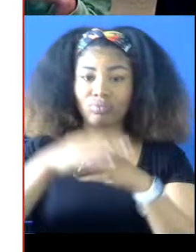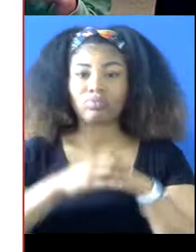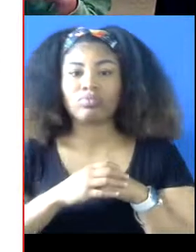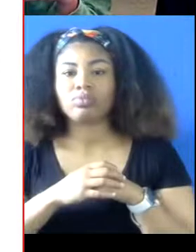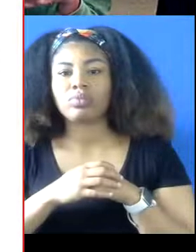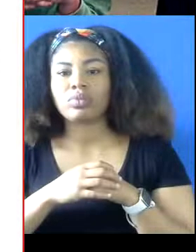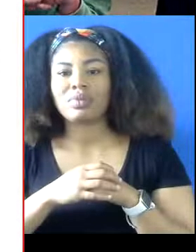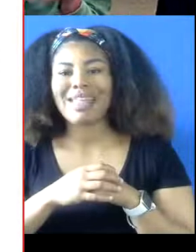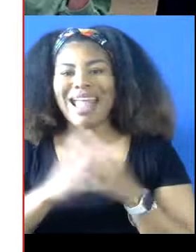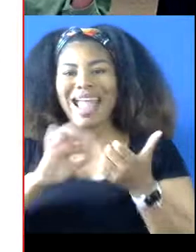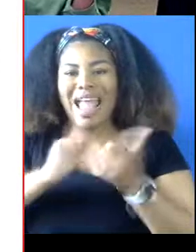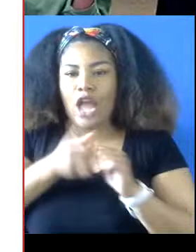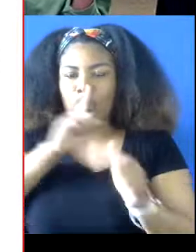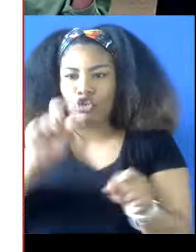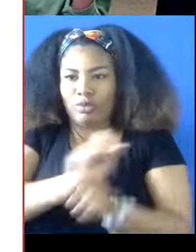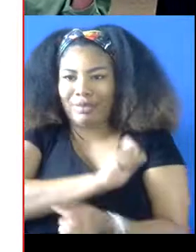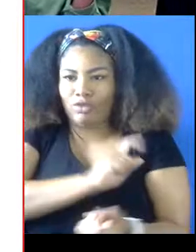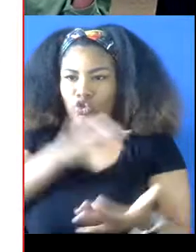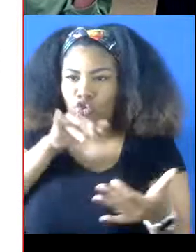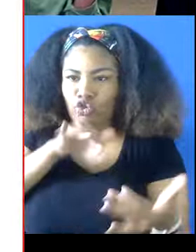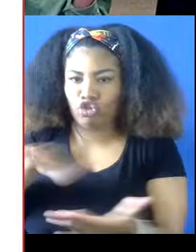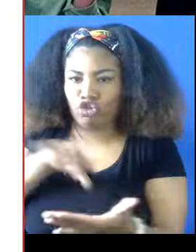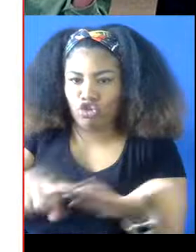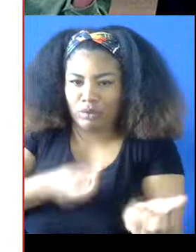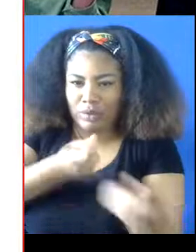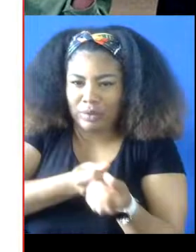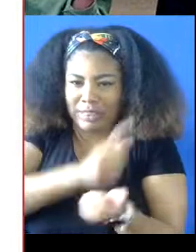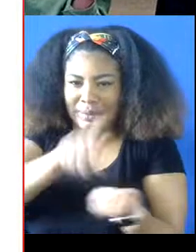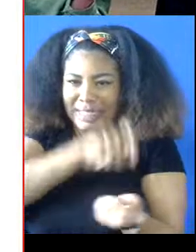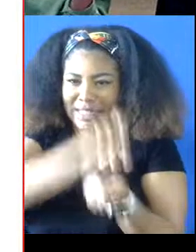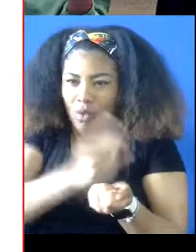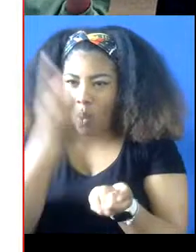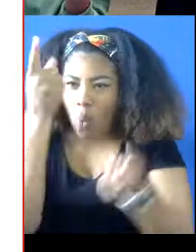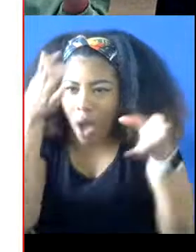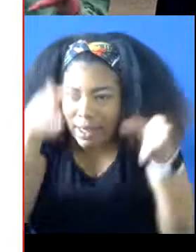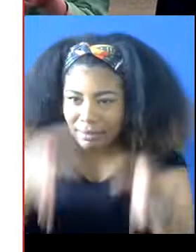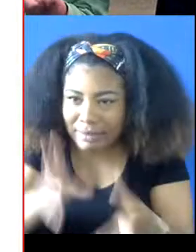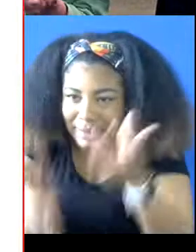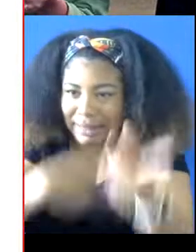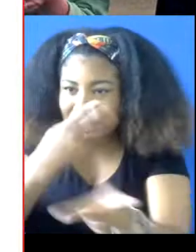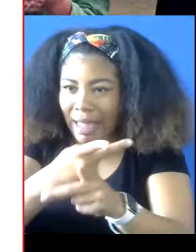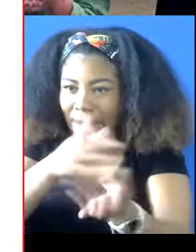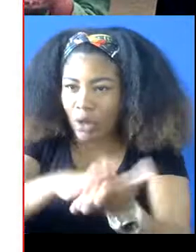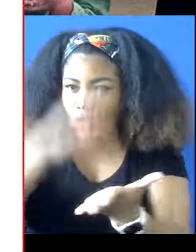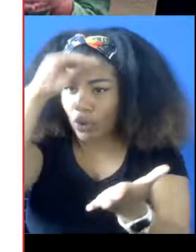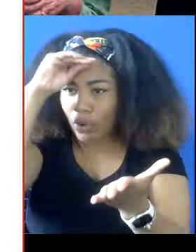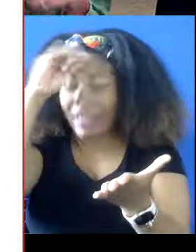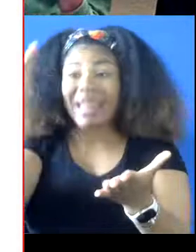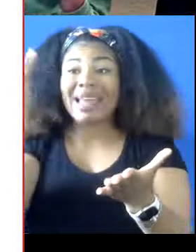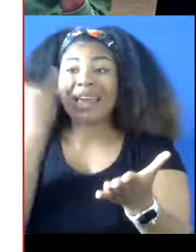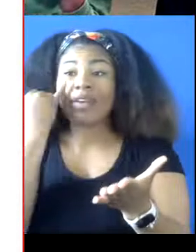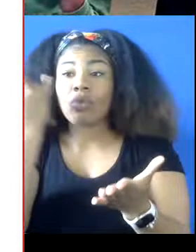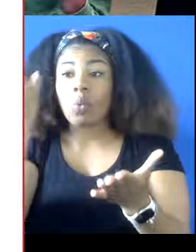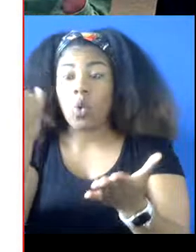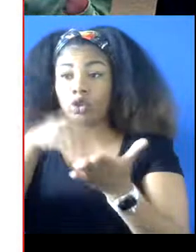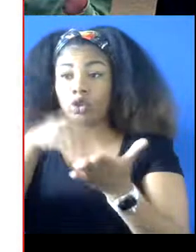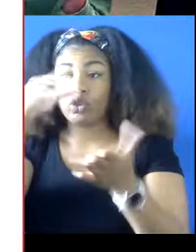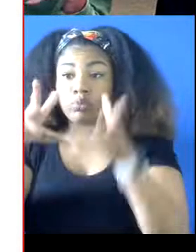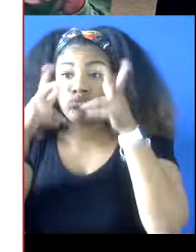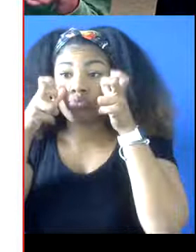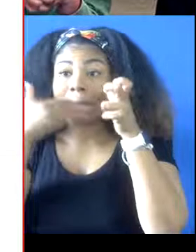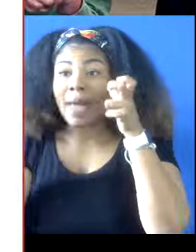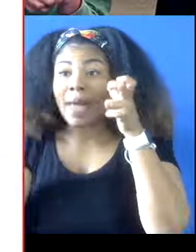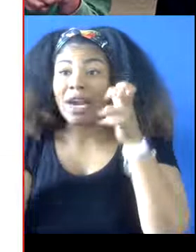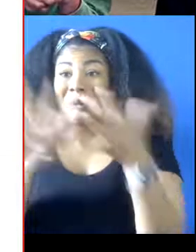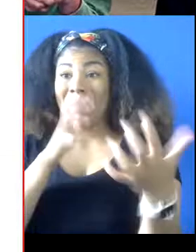tailoring instruction to a supposed single learning style of a student. And that we should instead be